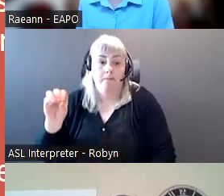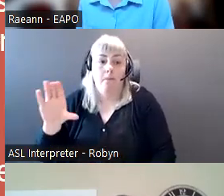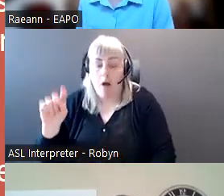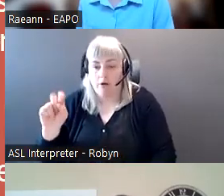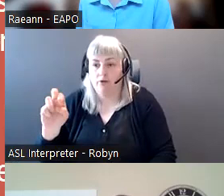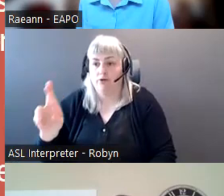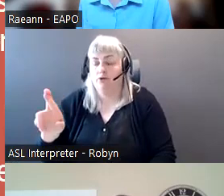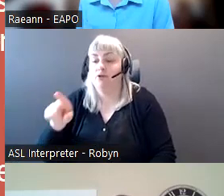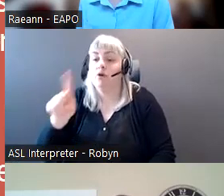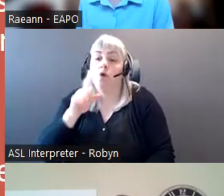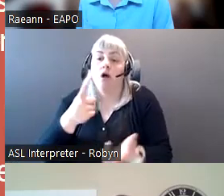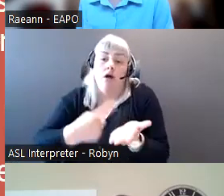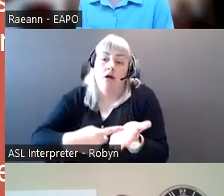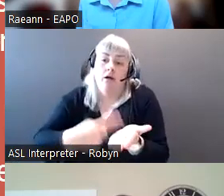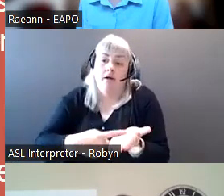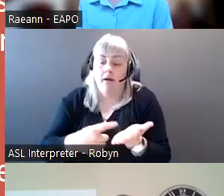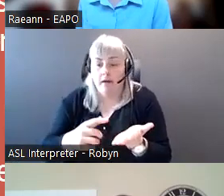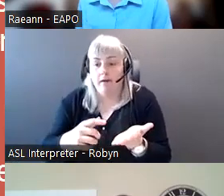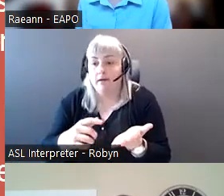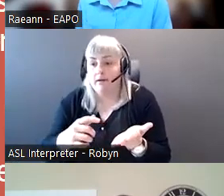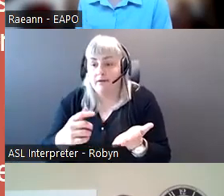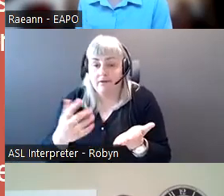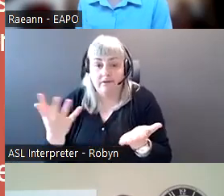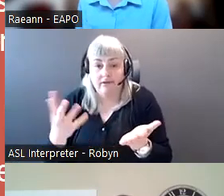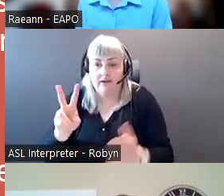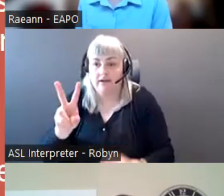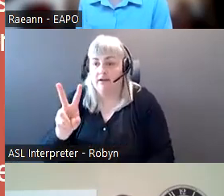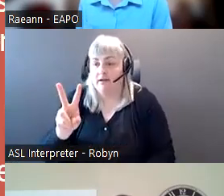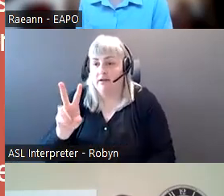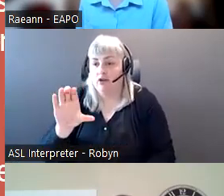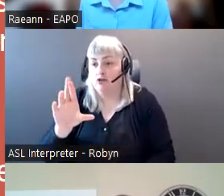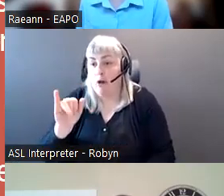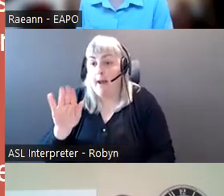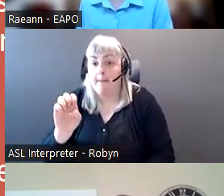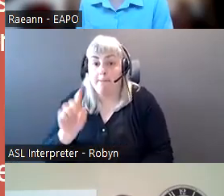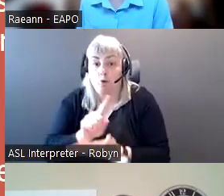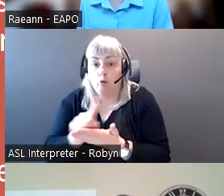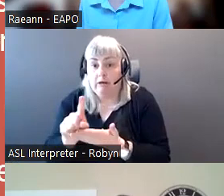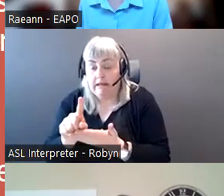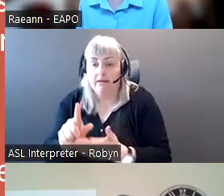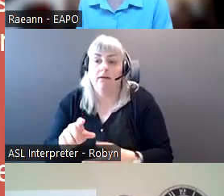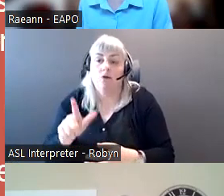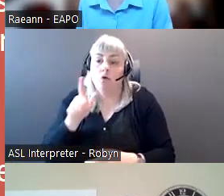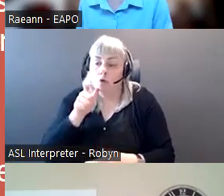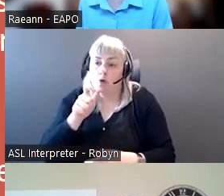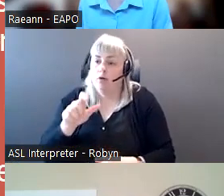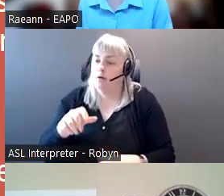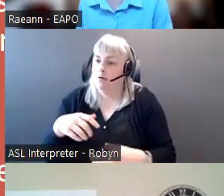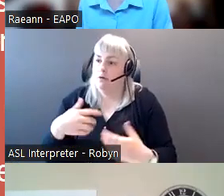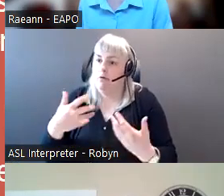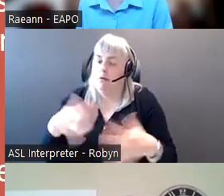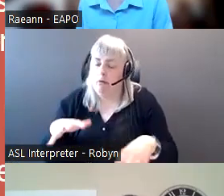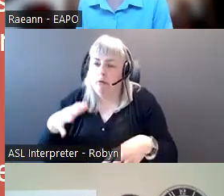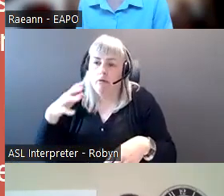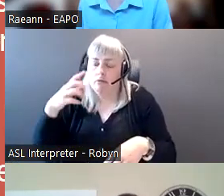of the Victims and Survivors of Crime Week, and then introduce our speaker. So thank you.